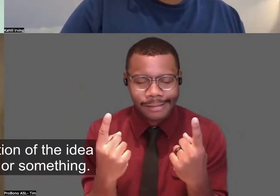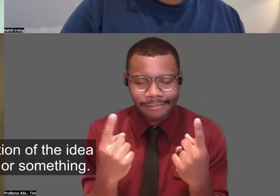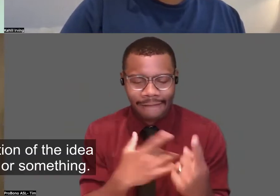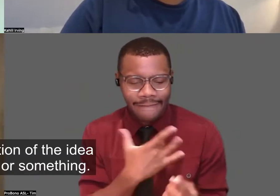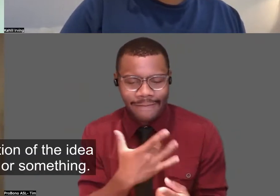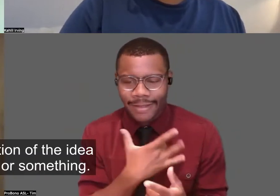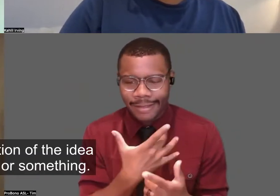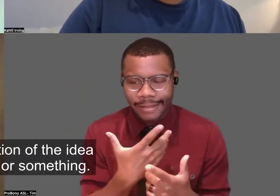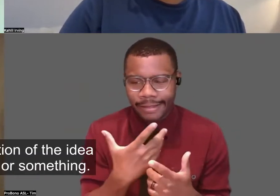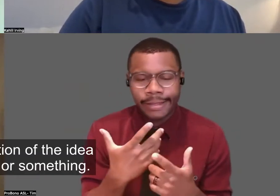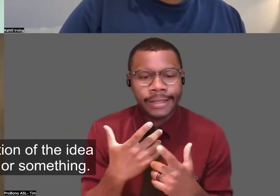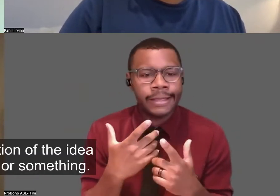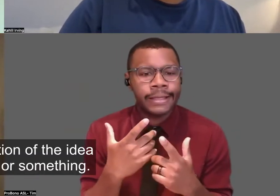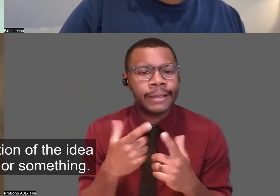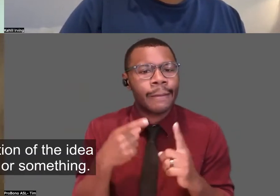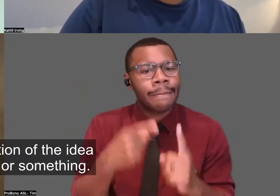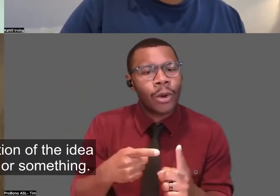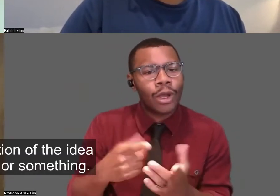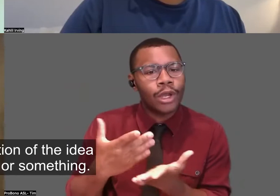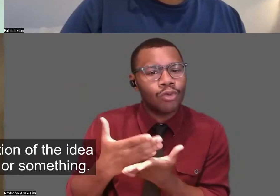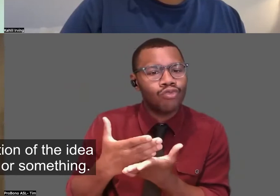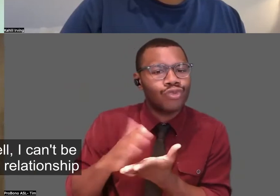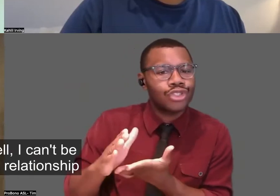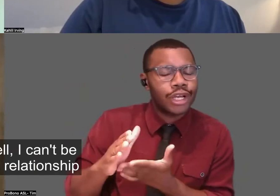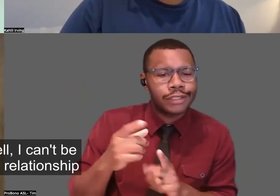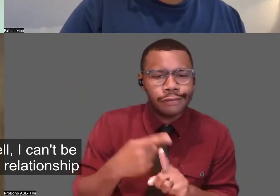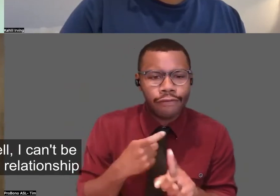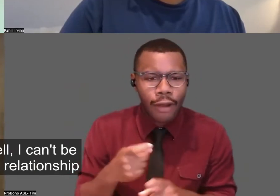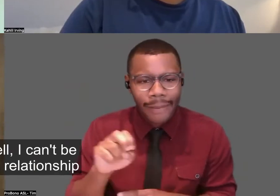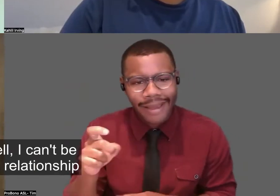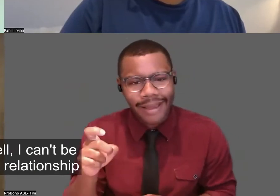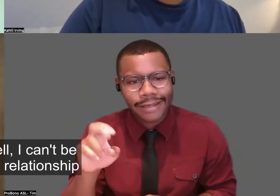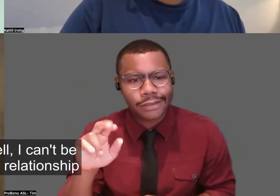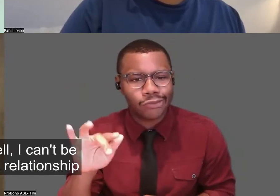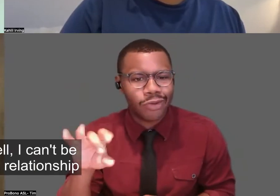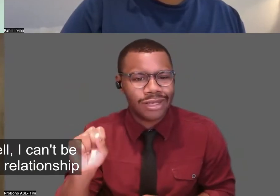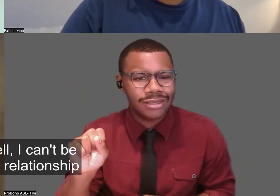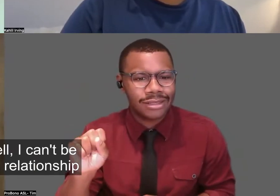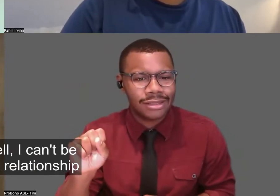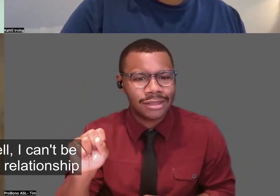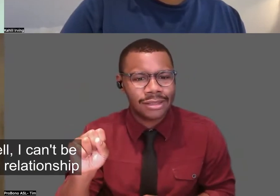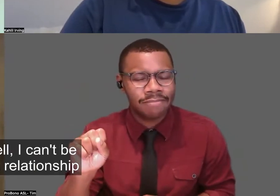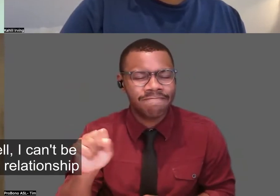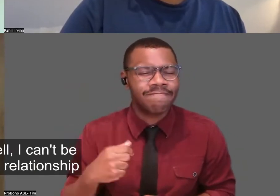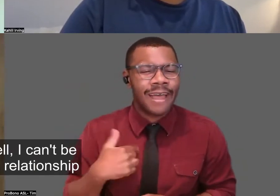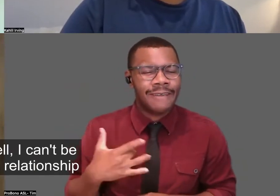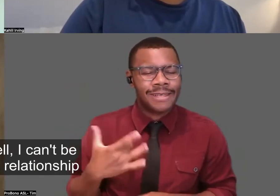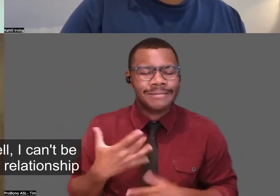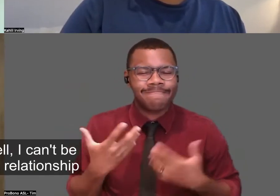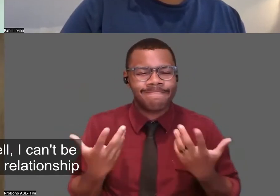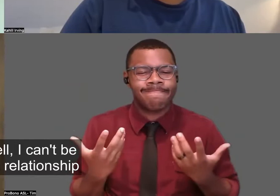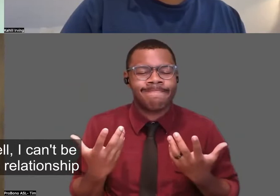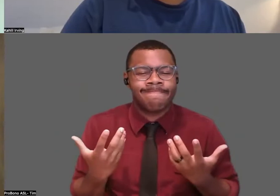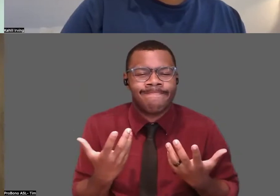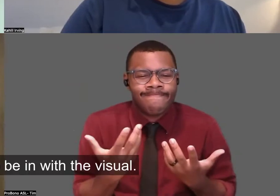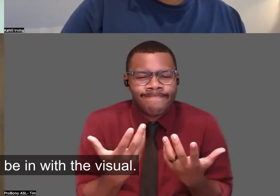like the rejection of the idea of ekphrasis or something. It's like, well, I can't be in that kind